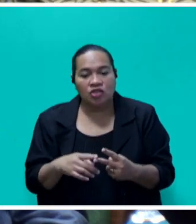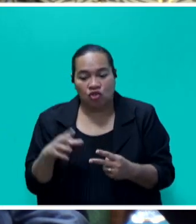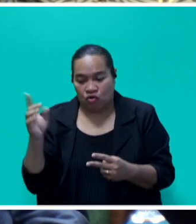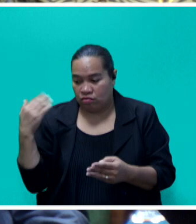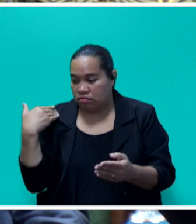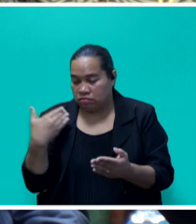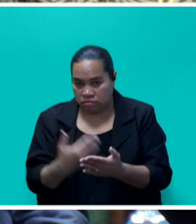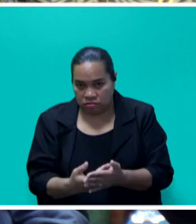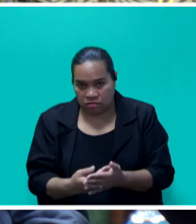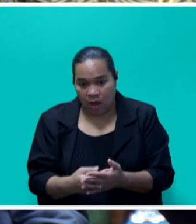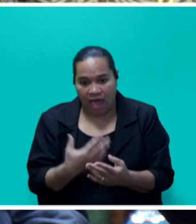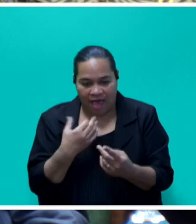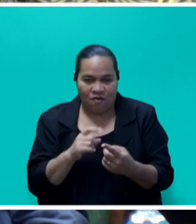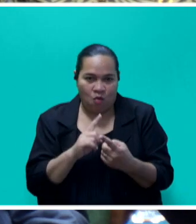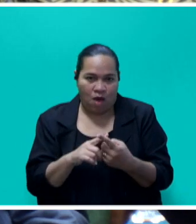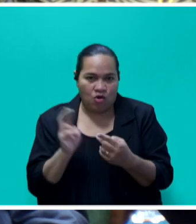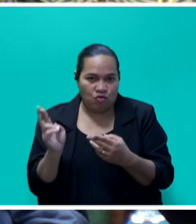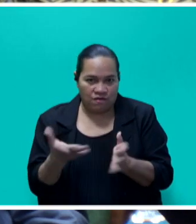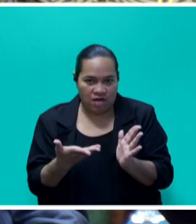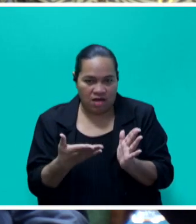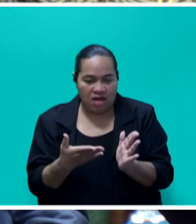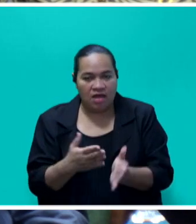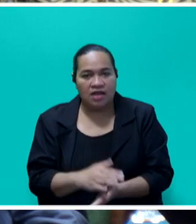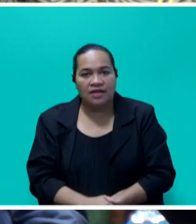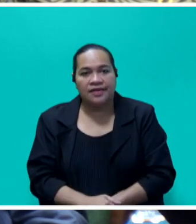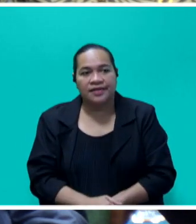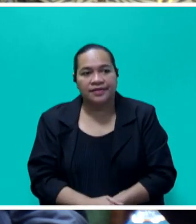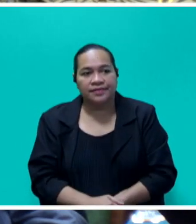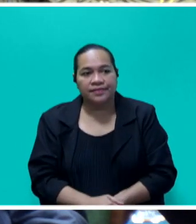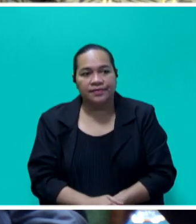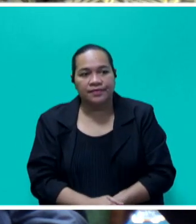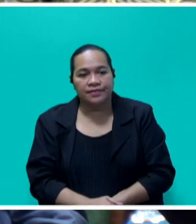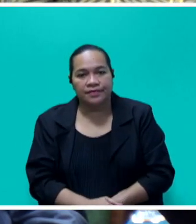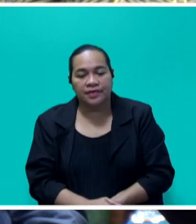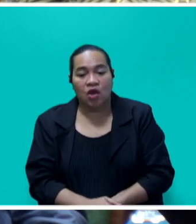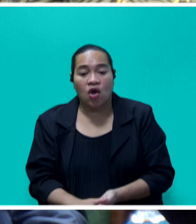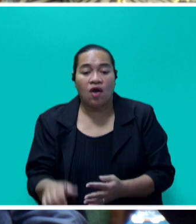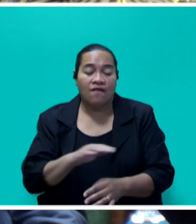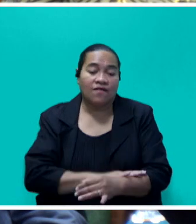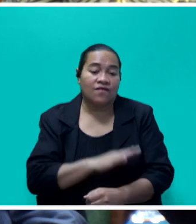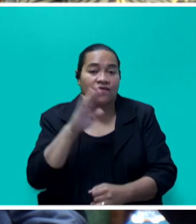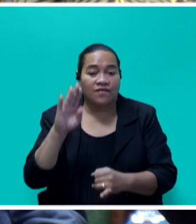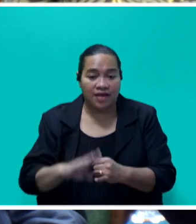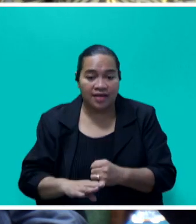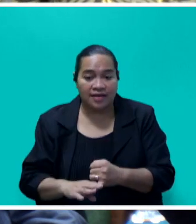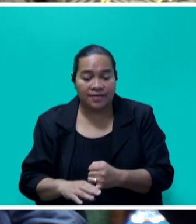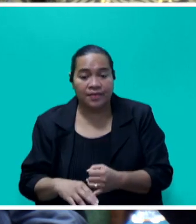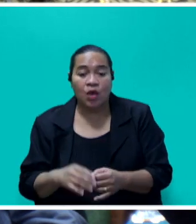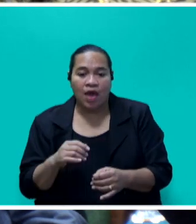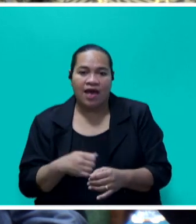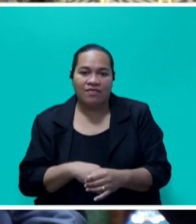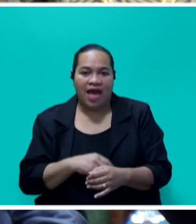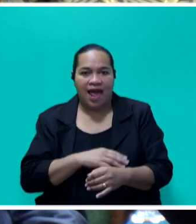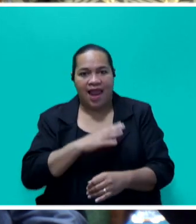and dealt with 1 referral so far. And finally, Mr. Speaker, sir, we are at the last stages